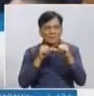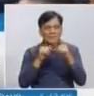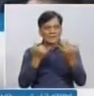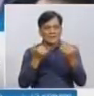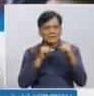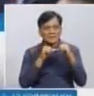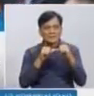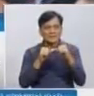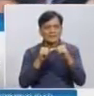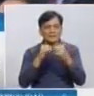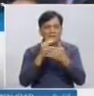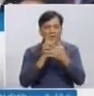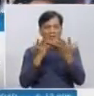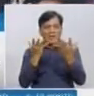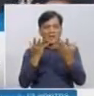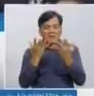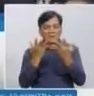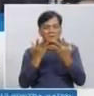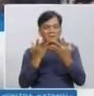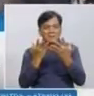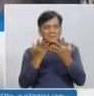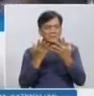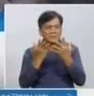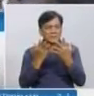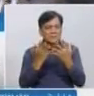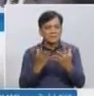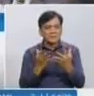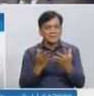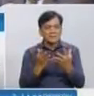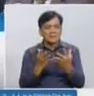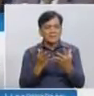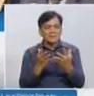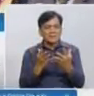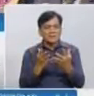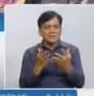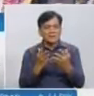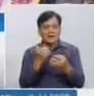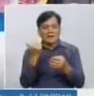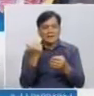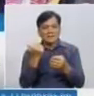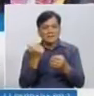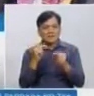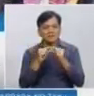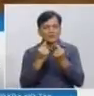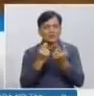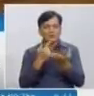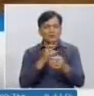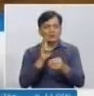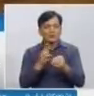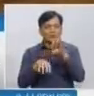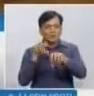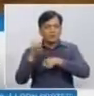put out of business sea pirates, piracy, and other terrorists who used to